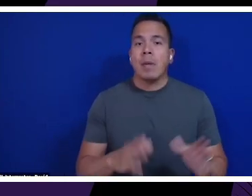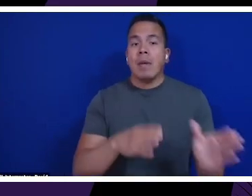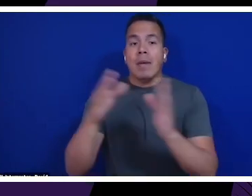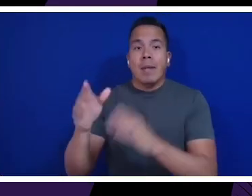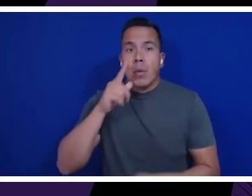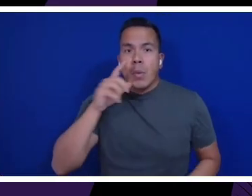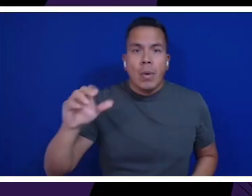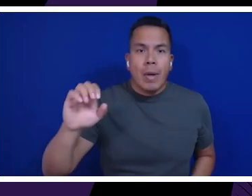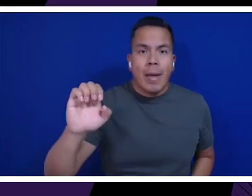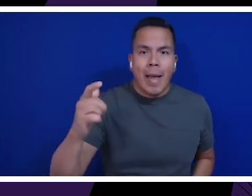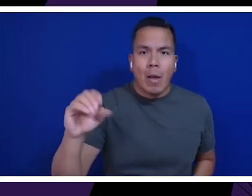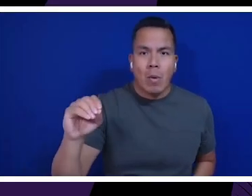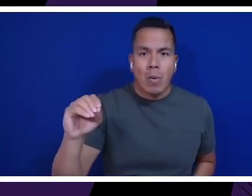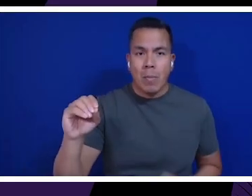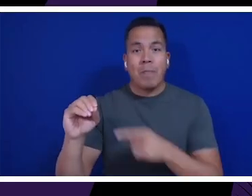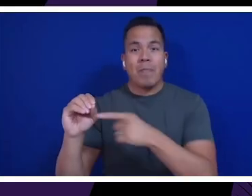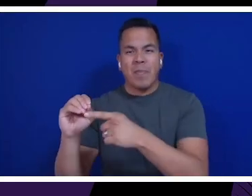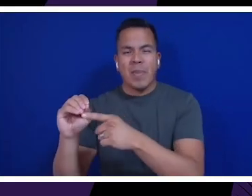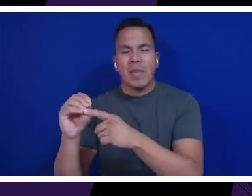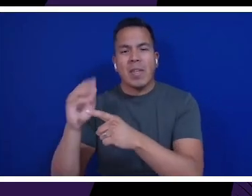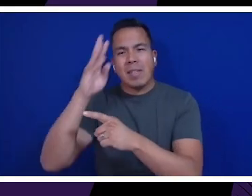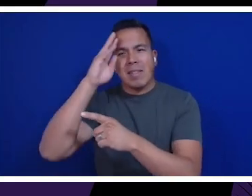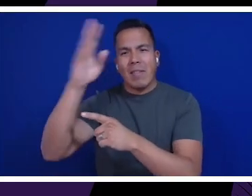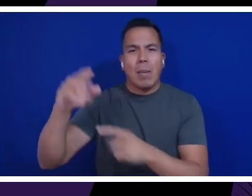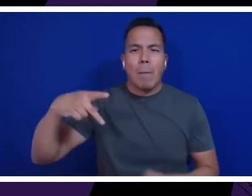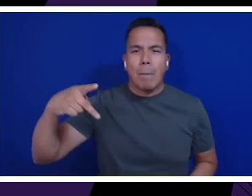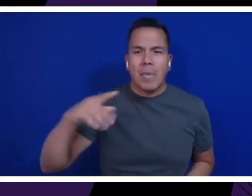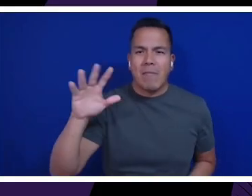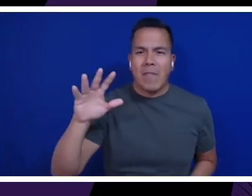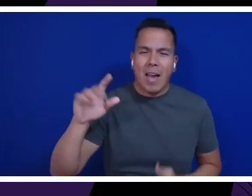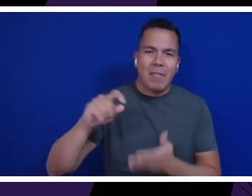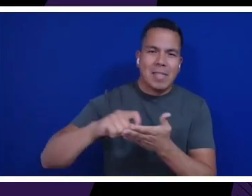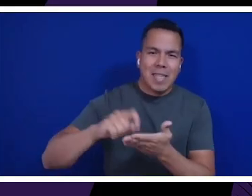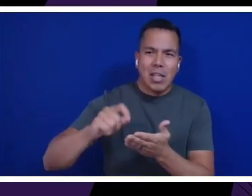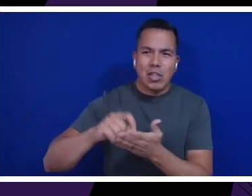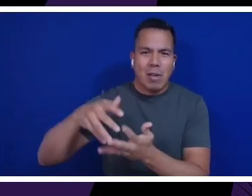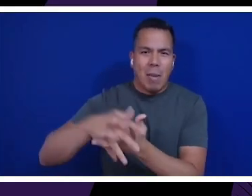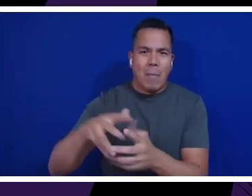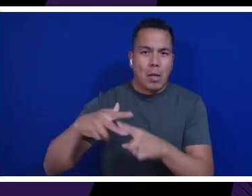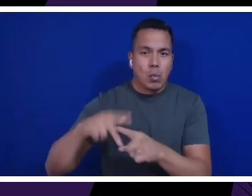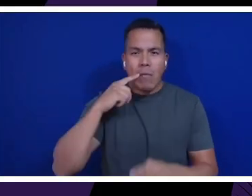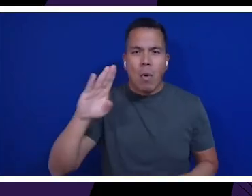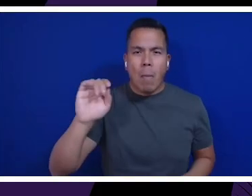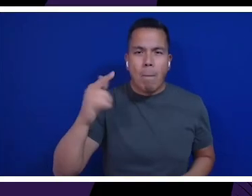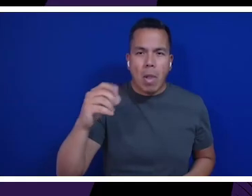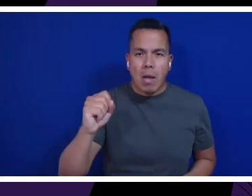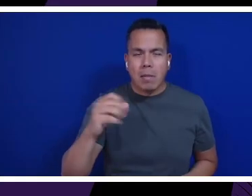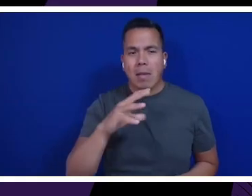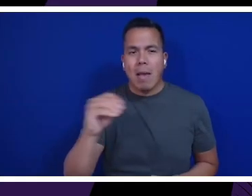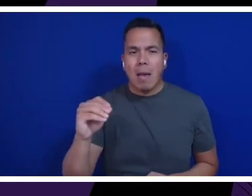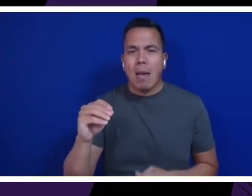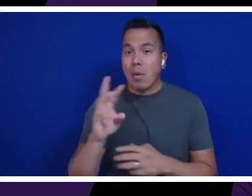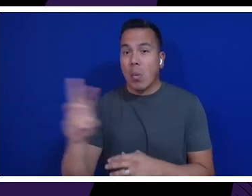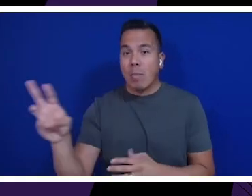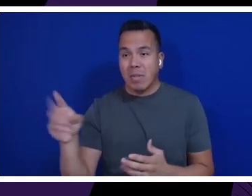Ego, who's developed the P5 Sketch Embed tool for blogs and websites. So this new tool makes it easy for